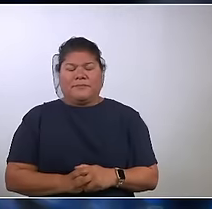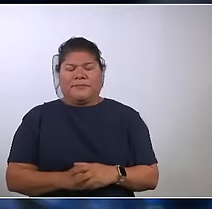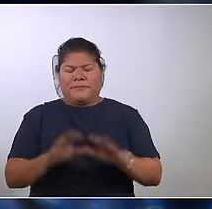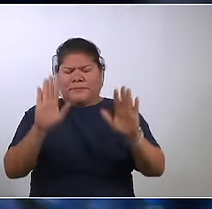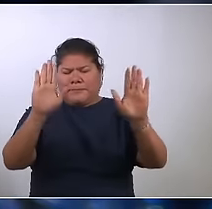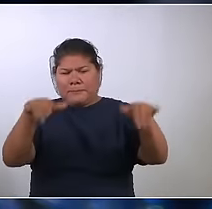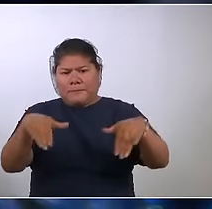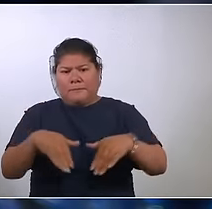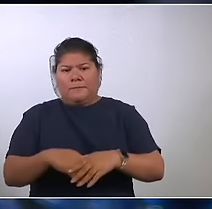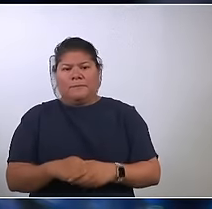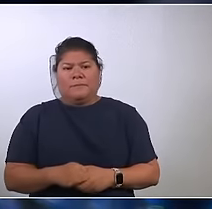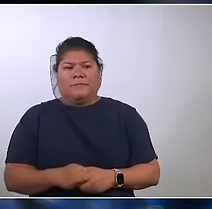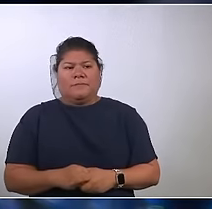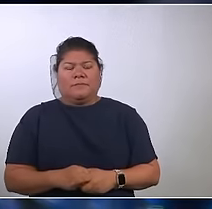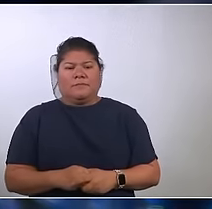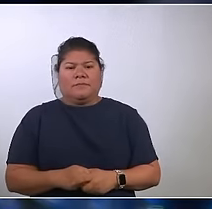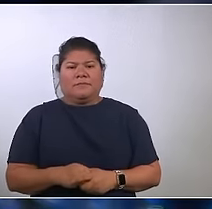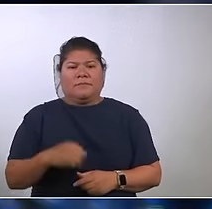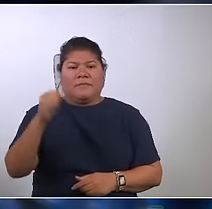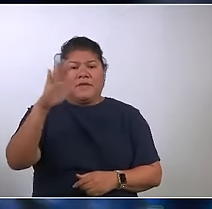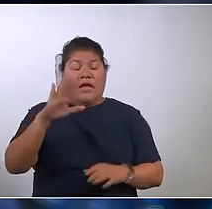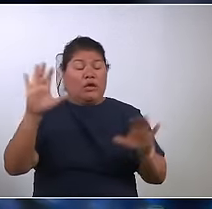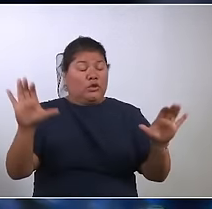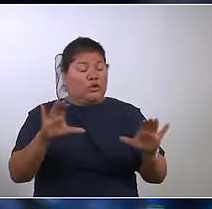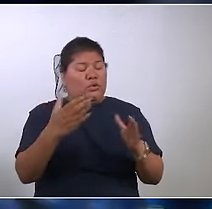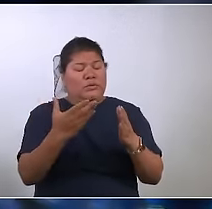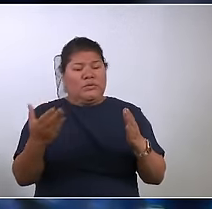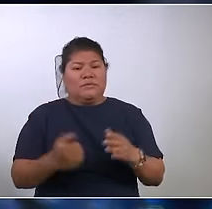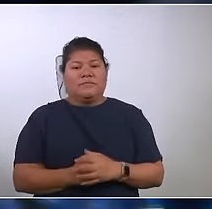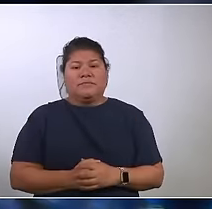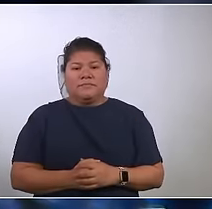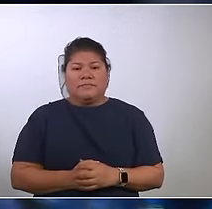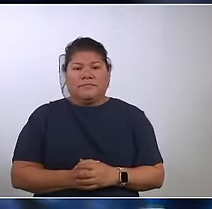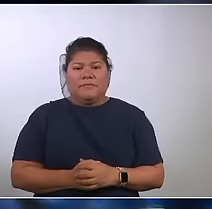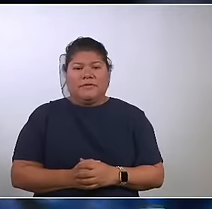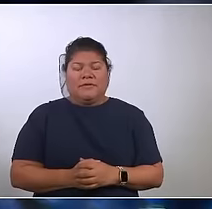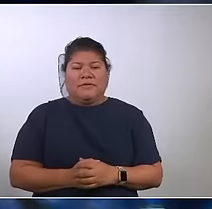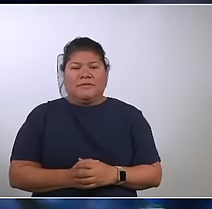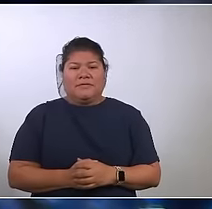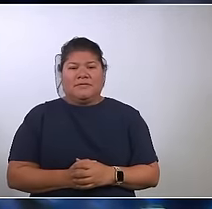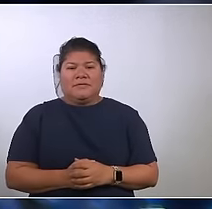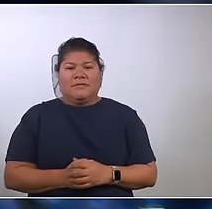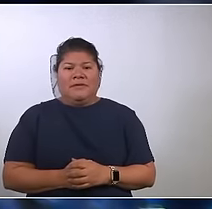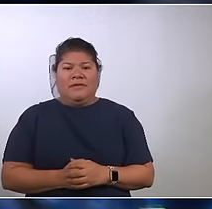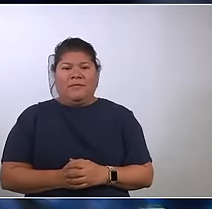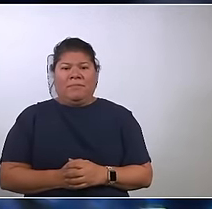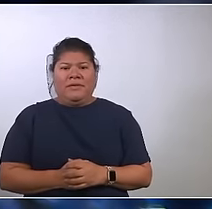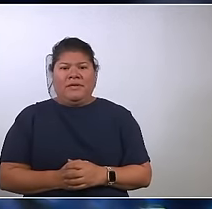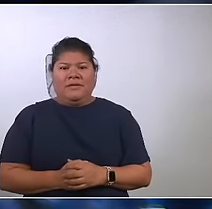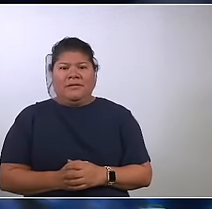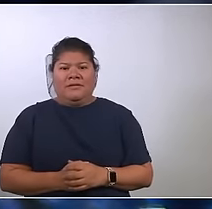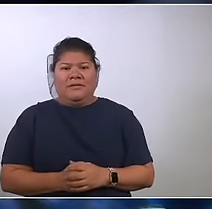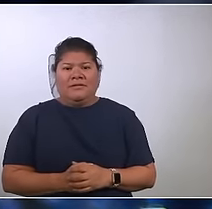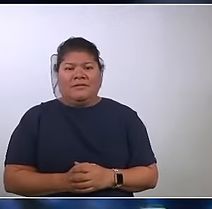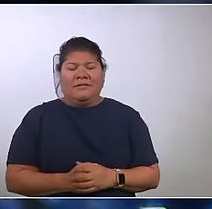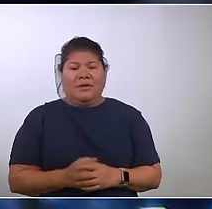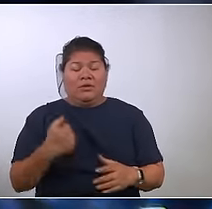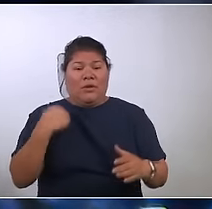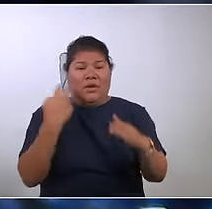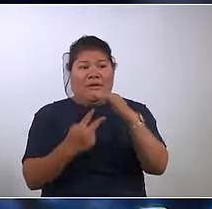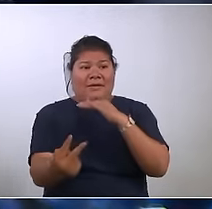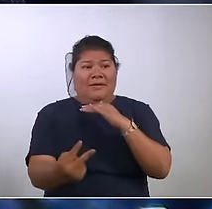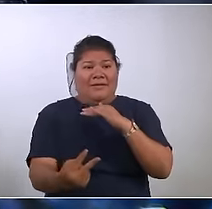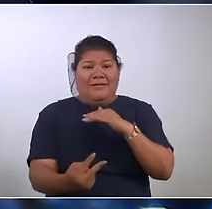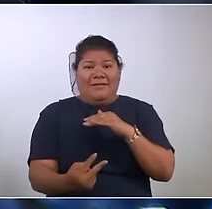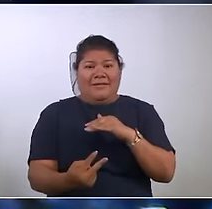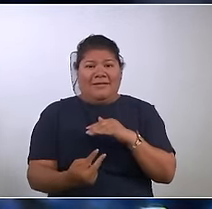Listen. Escuche. God's going to do something. I'm not... Dios va a hacer algo. He's going to do something great. Él va a hacer algo grande. So I prophesy. Así